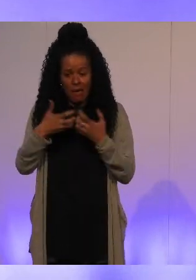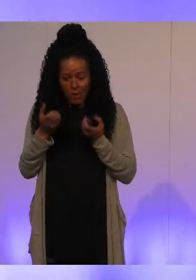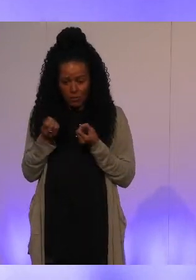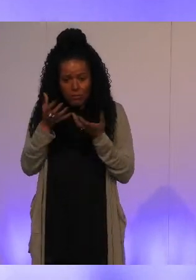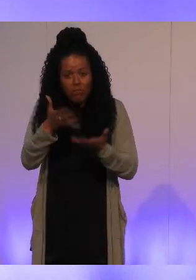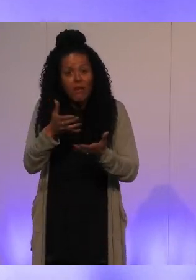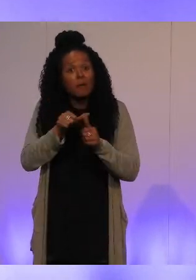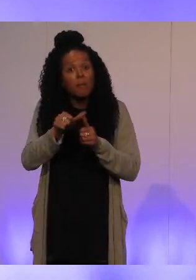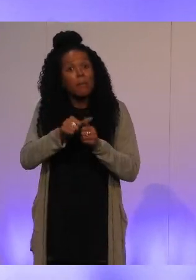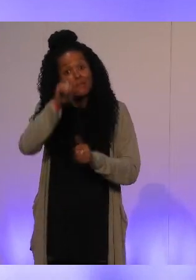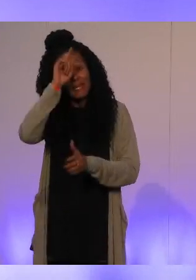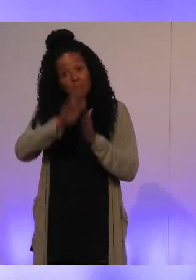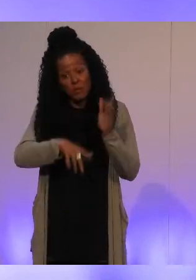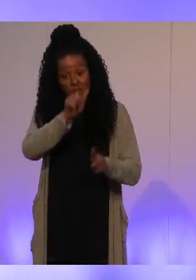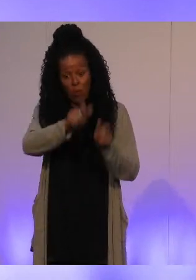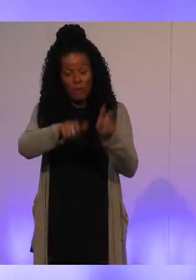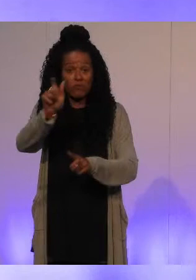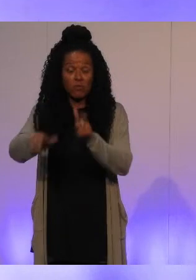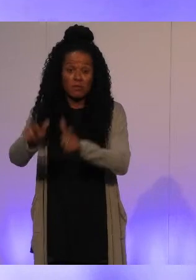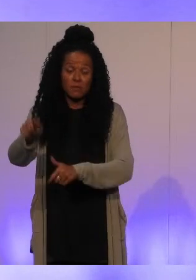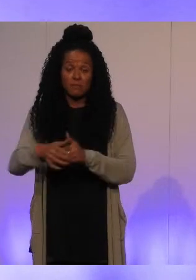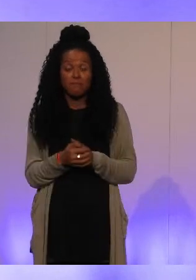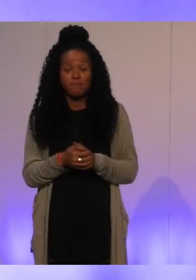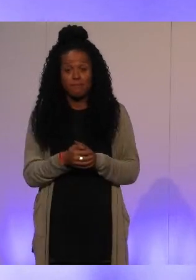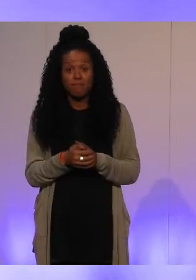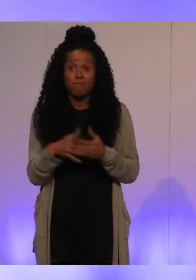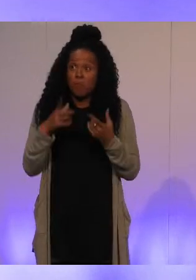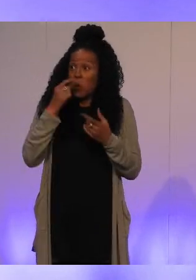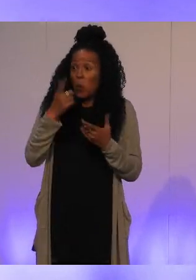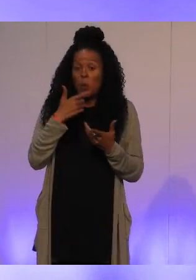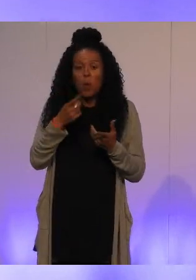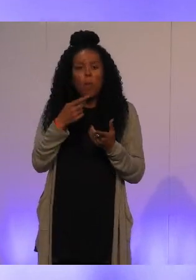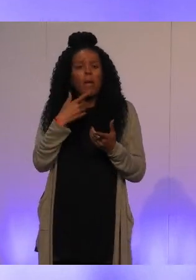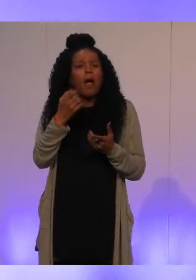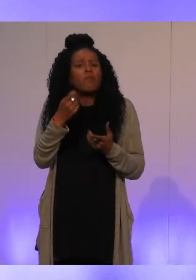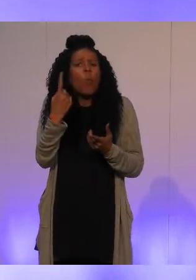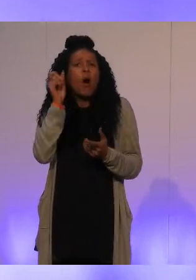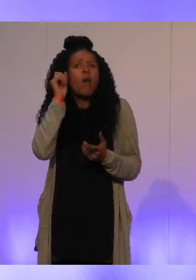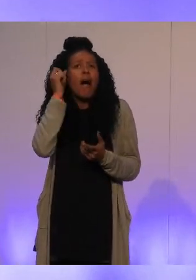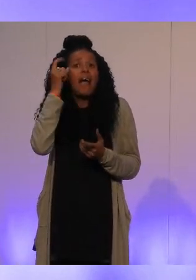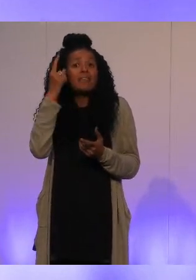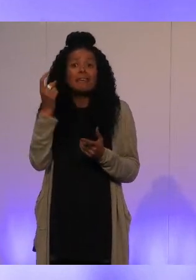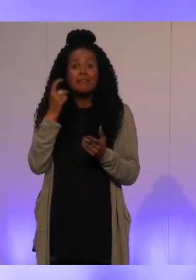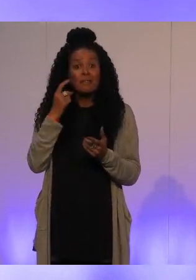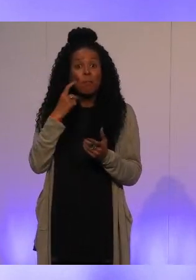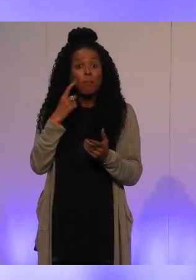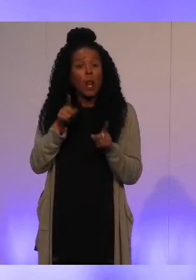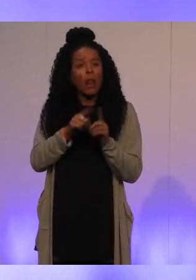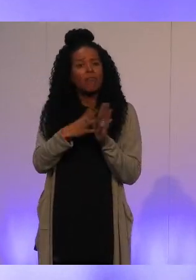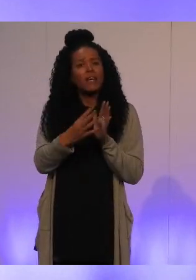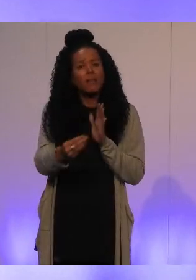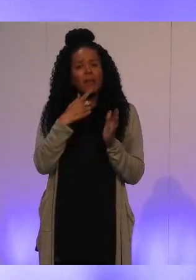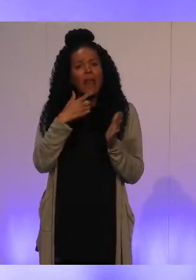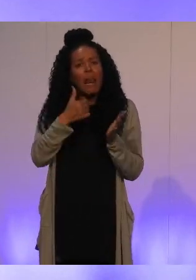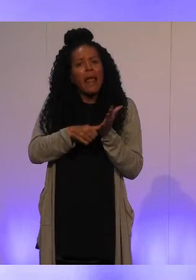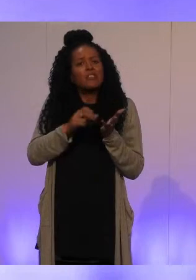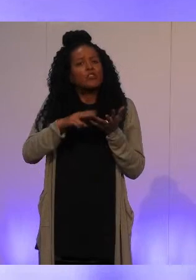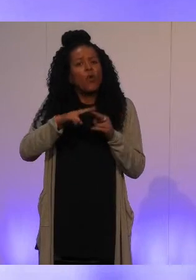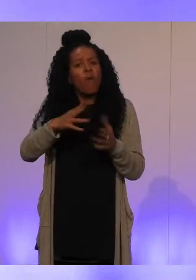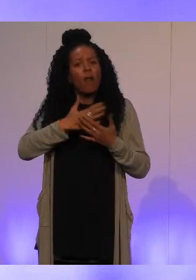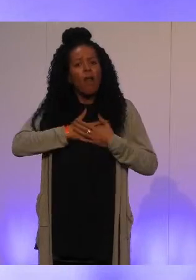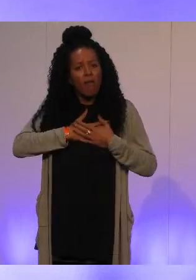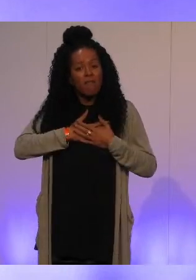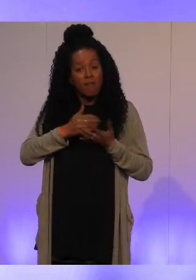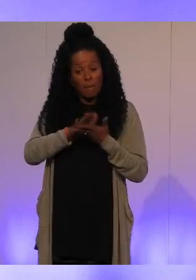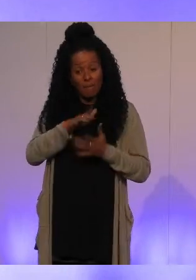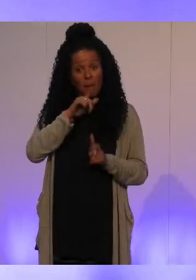better experience for our patients. It could be running with a single simple idea, such as the letters of love, that